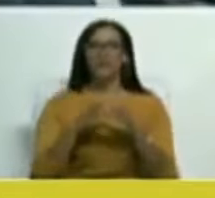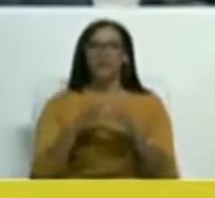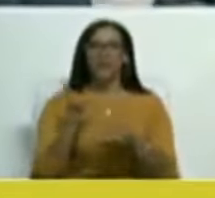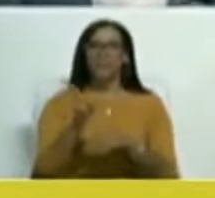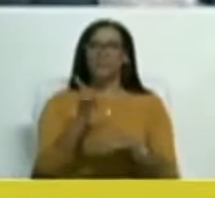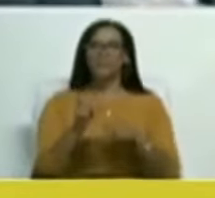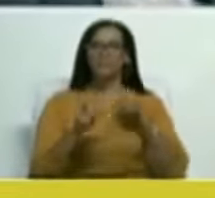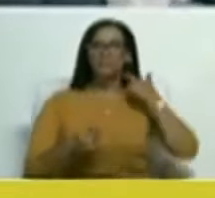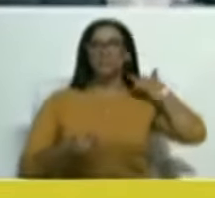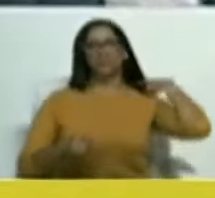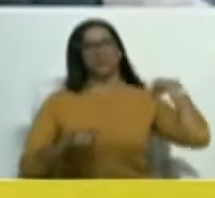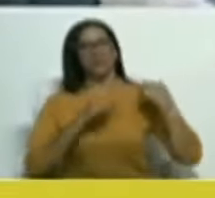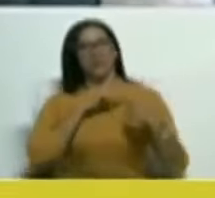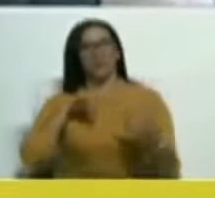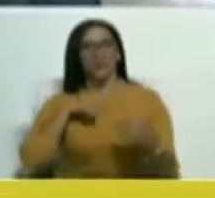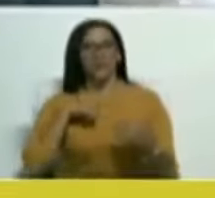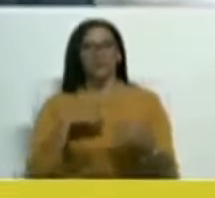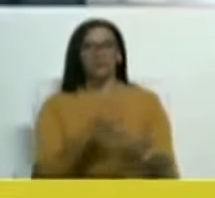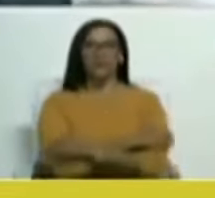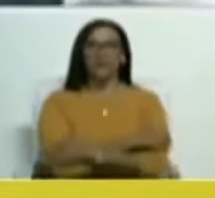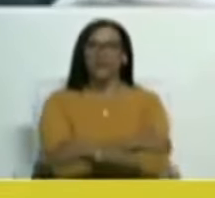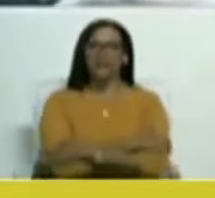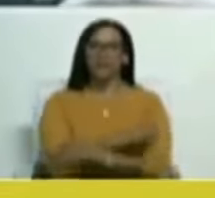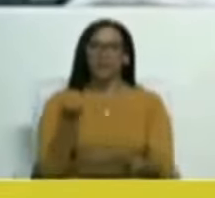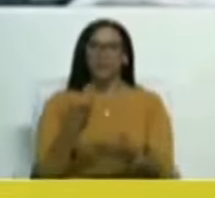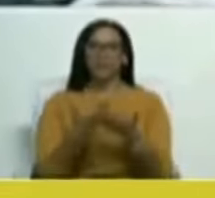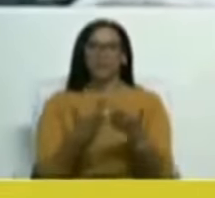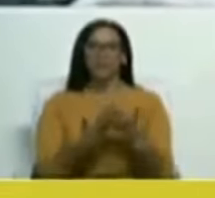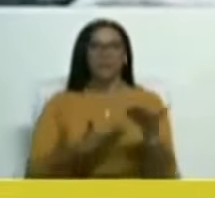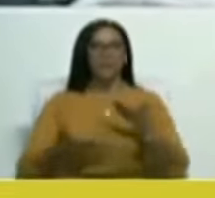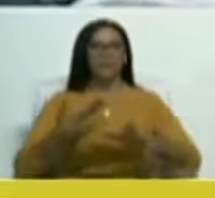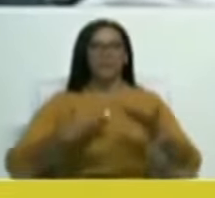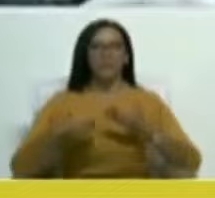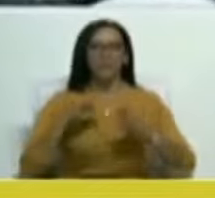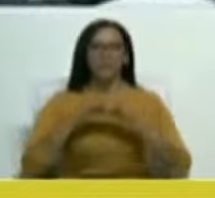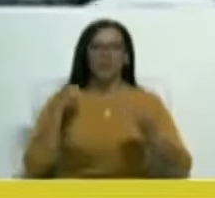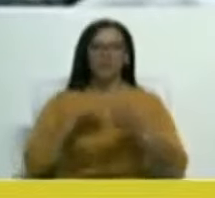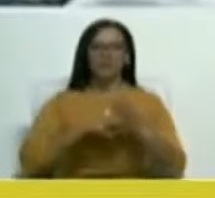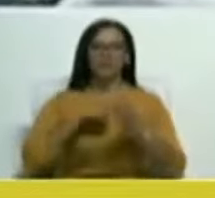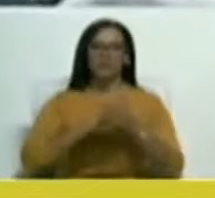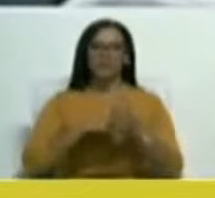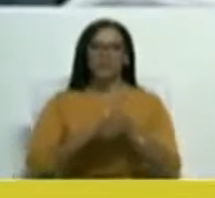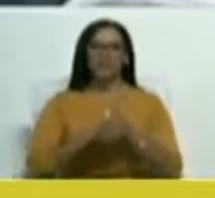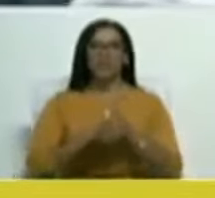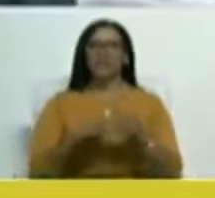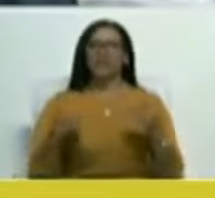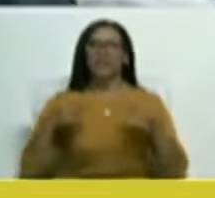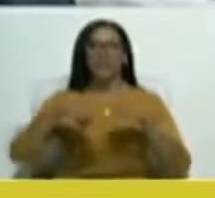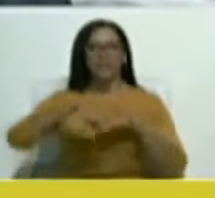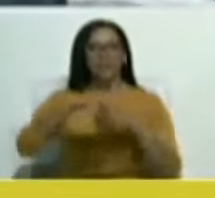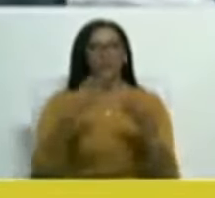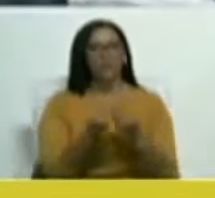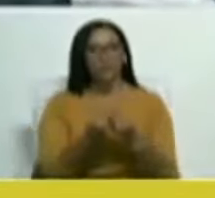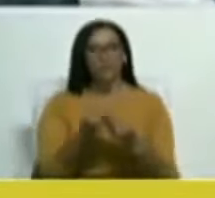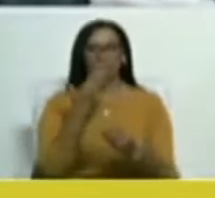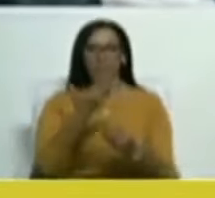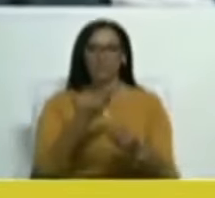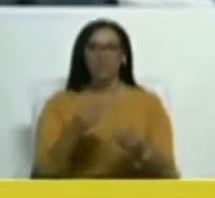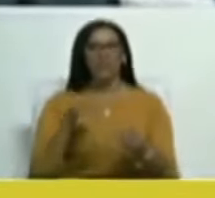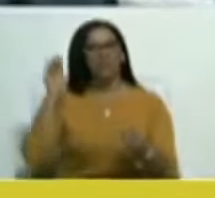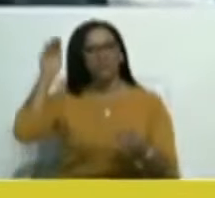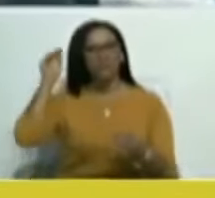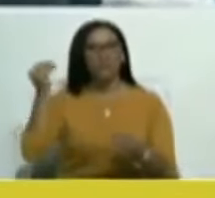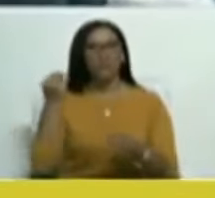United Socialist Party of Venezuela, our hug to the battles of